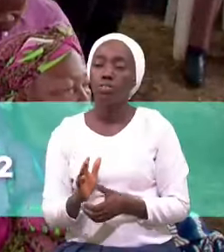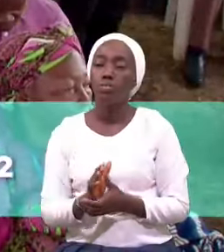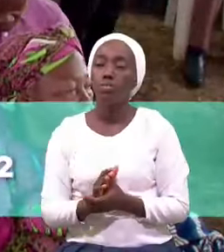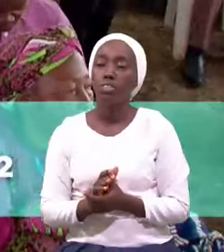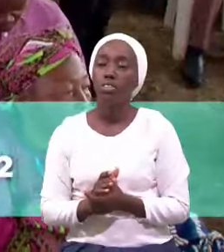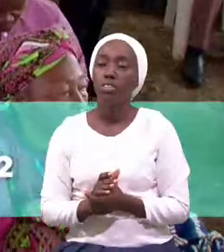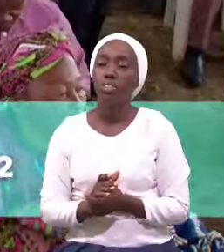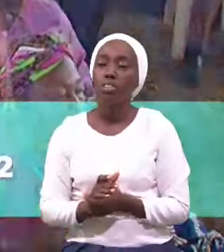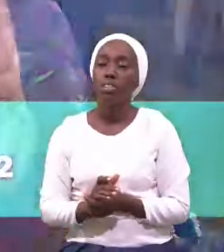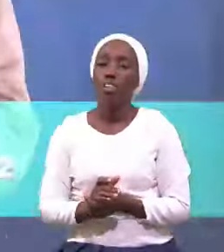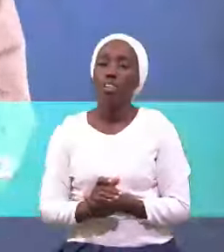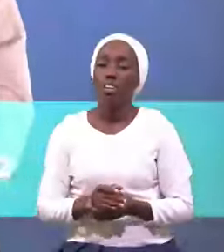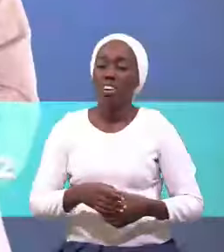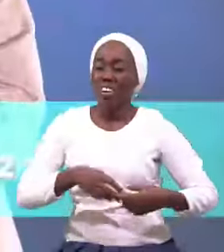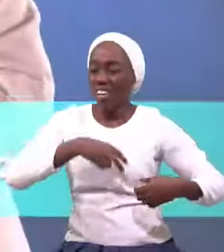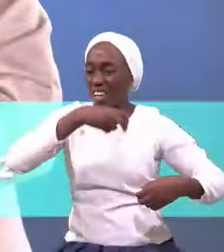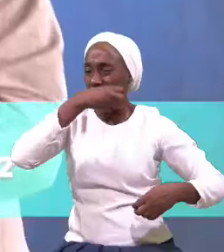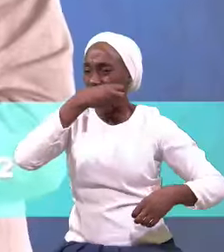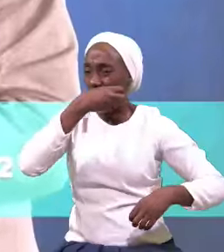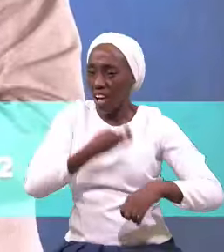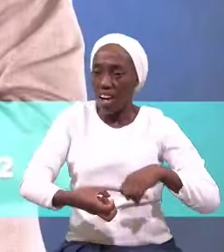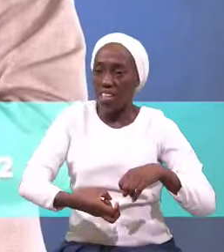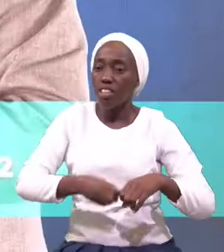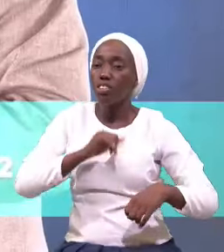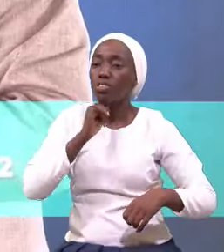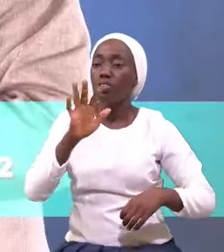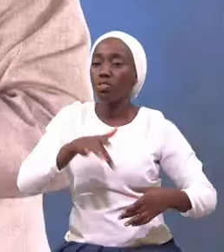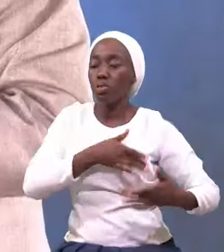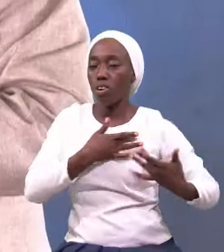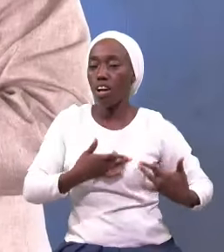Harden not your heart against the Spirit,